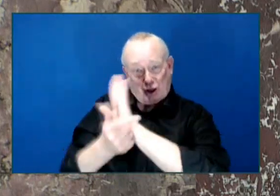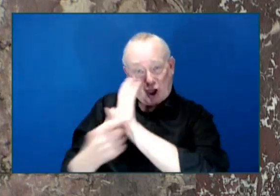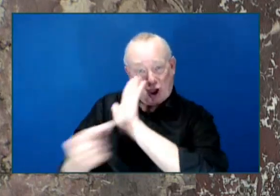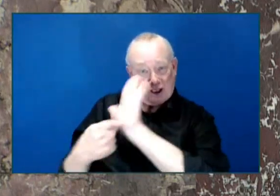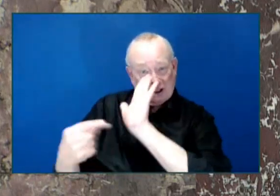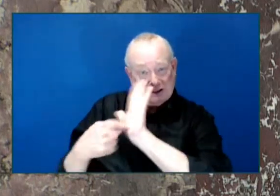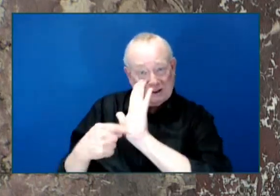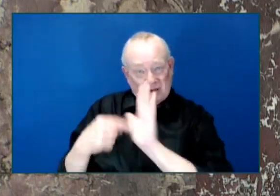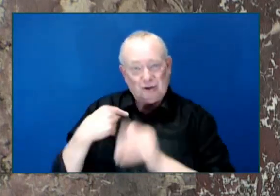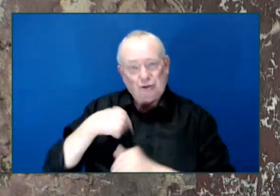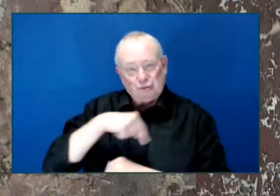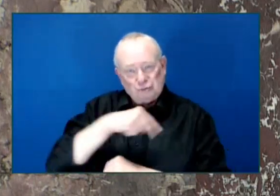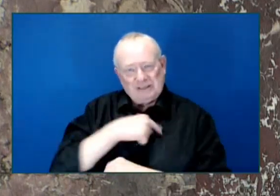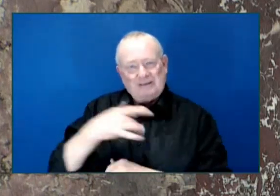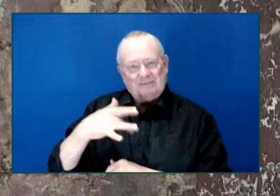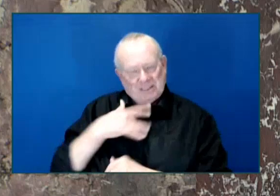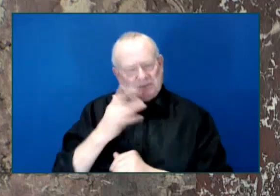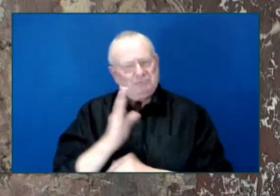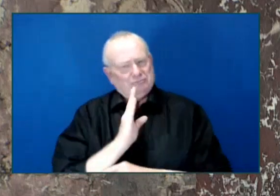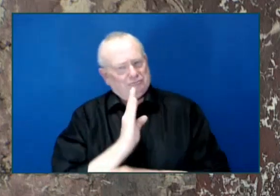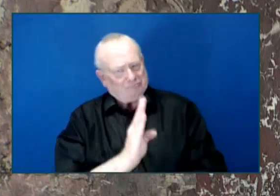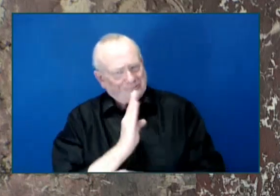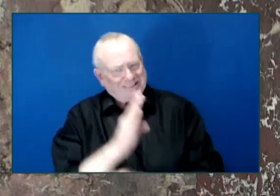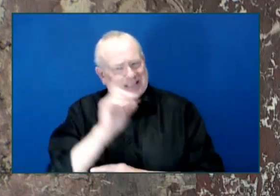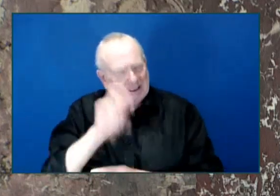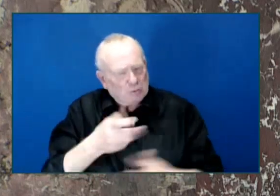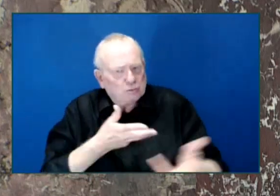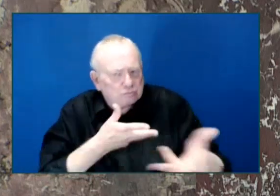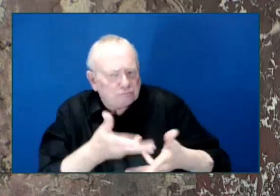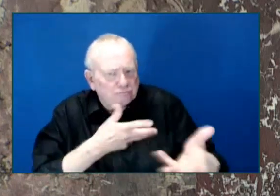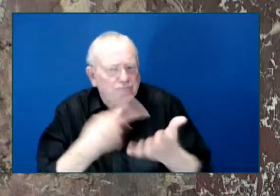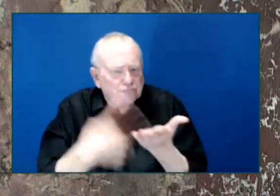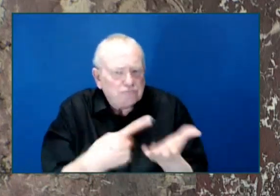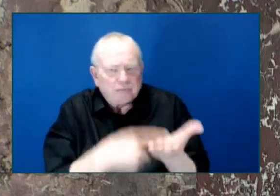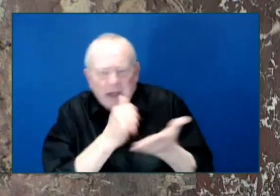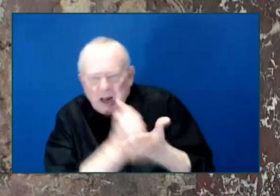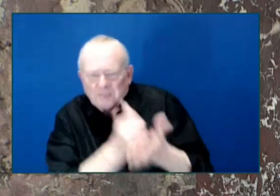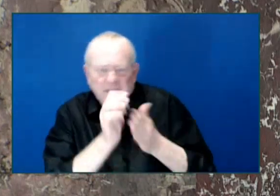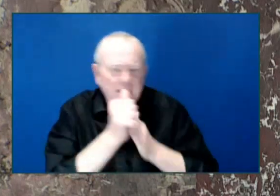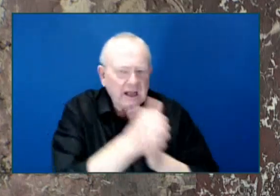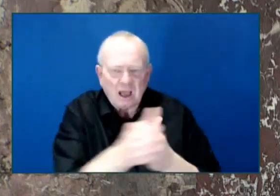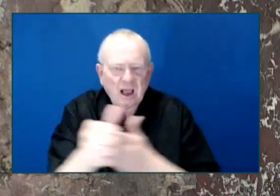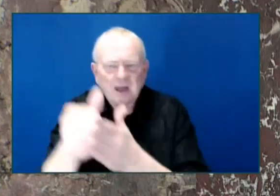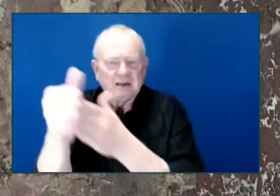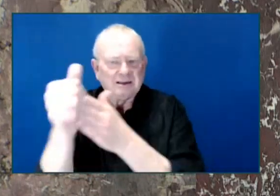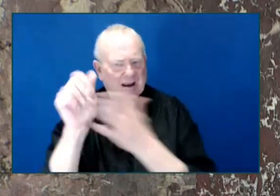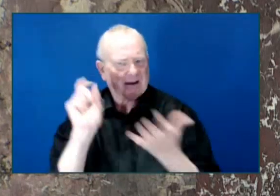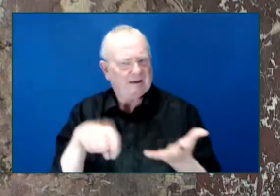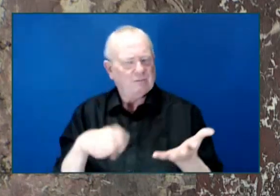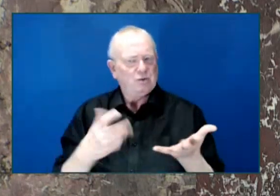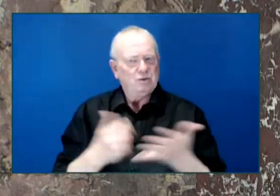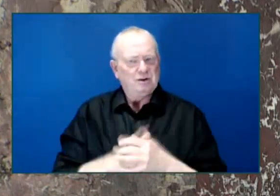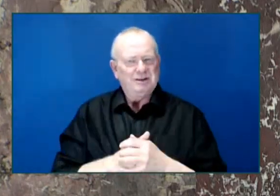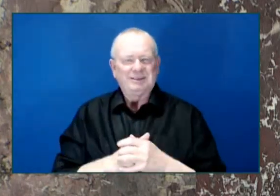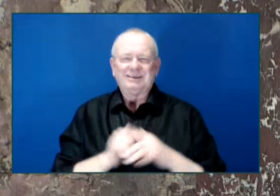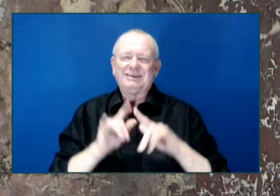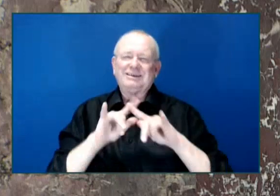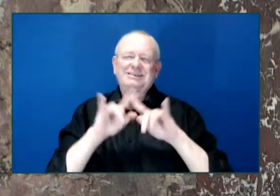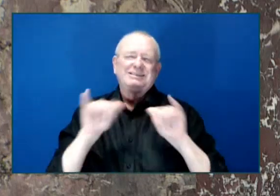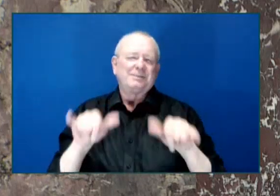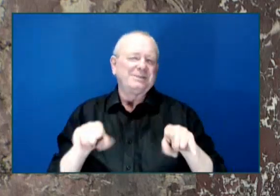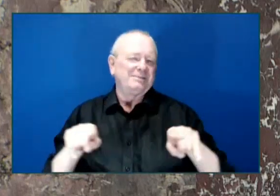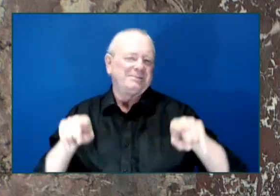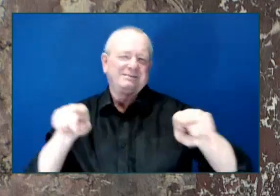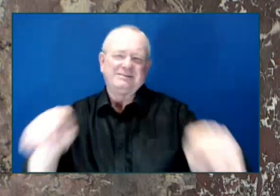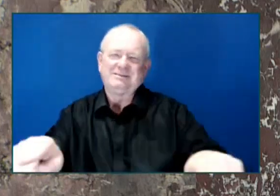to engage with that nation and find a path forward. And we're doing that work as well. First of all, any parent